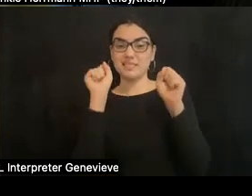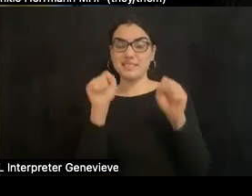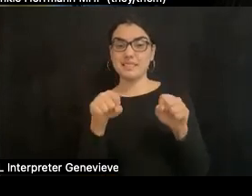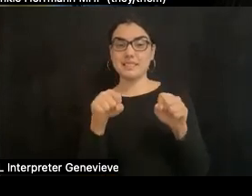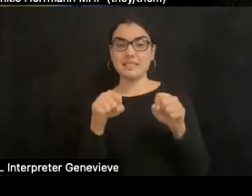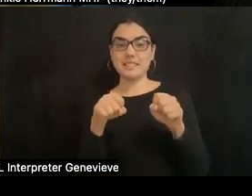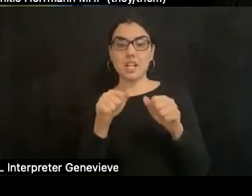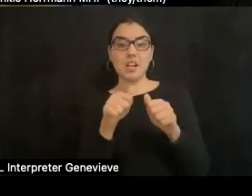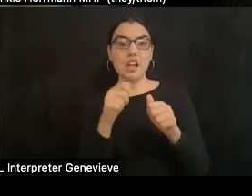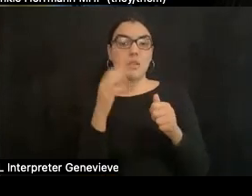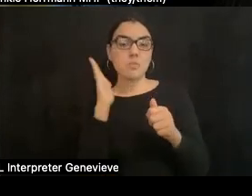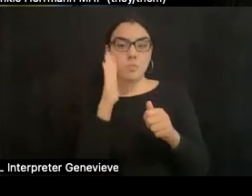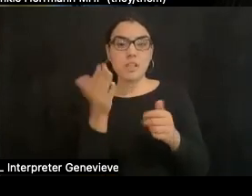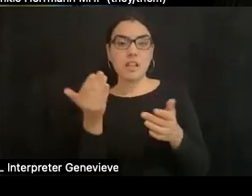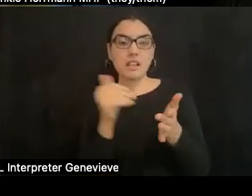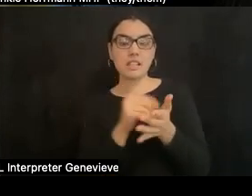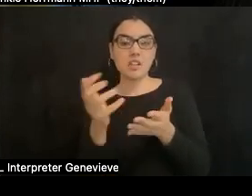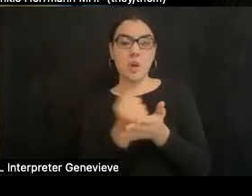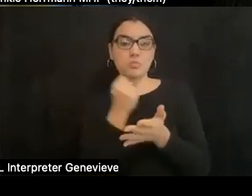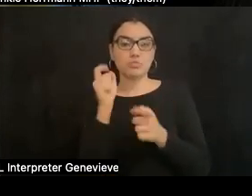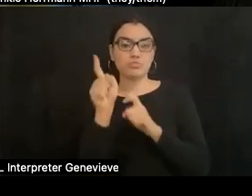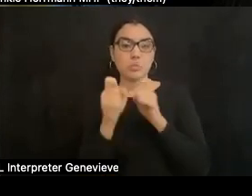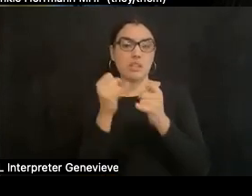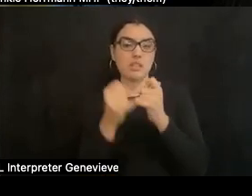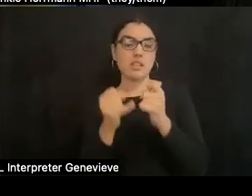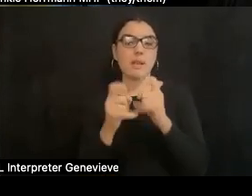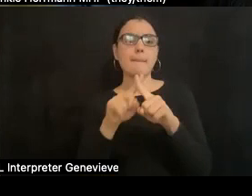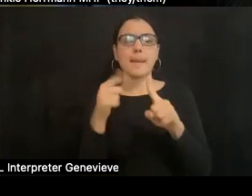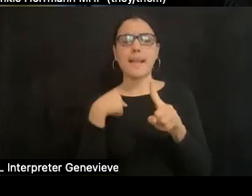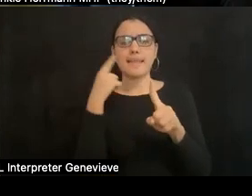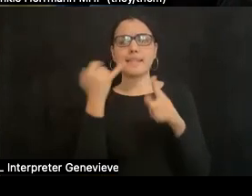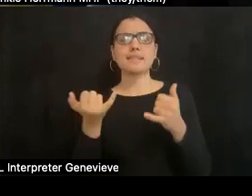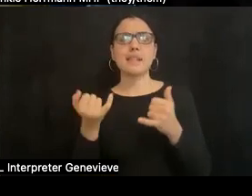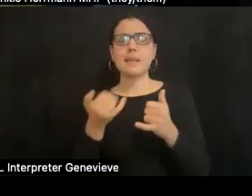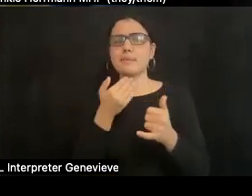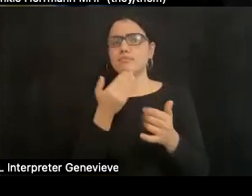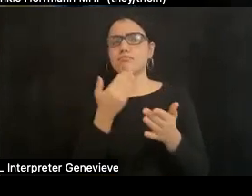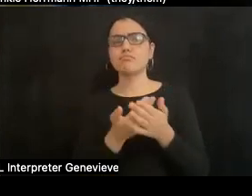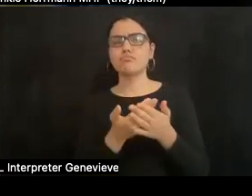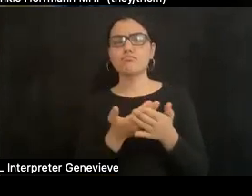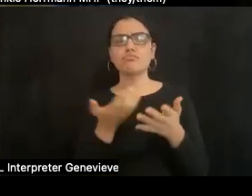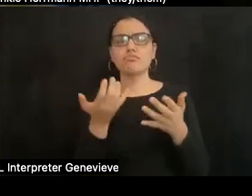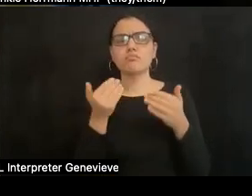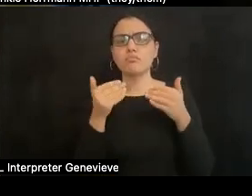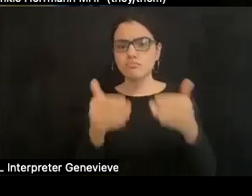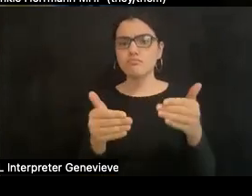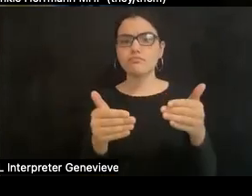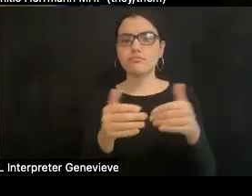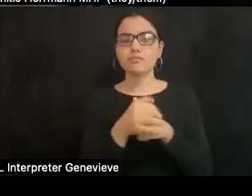so maybe we will have another opportunity for questions at the end, but I think that's a great moment to go on. And